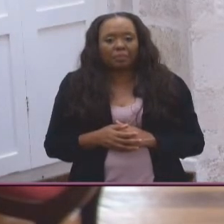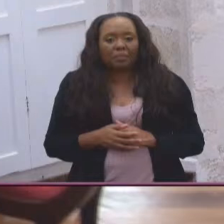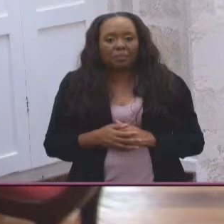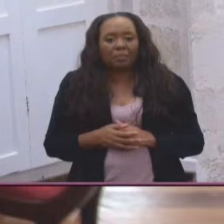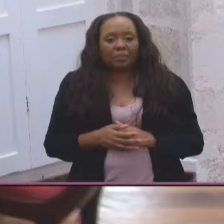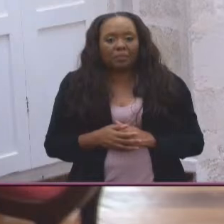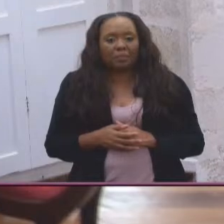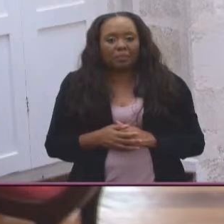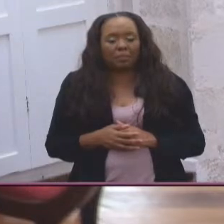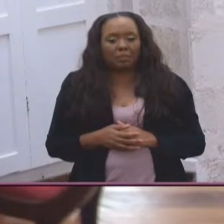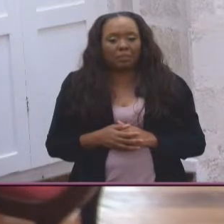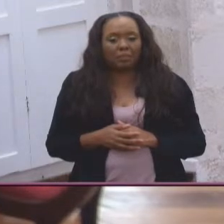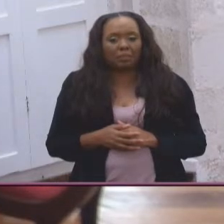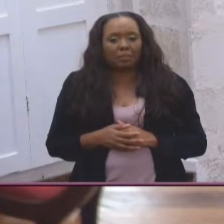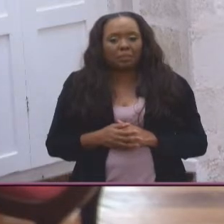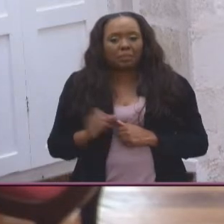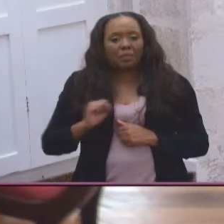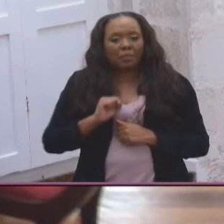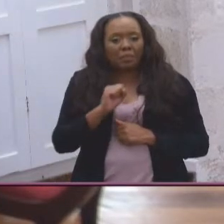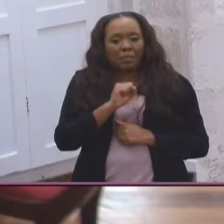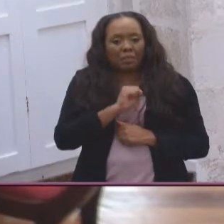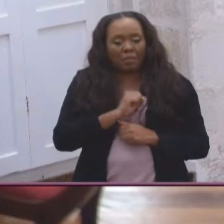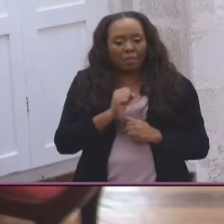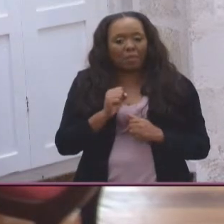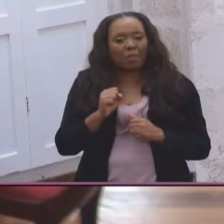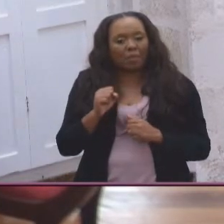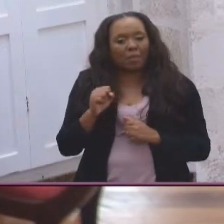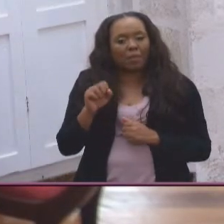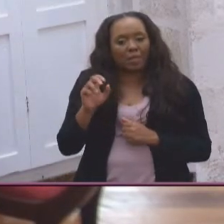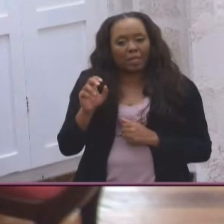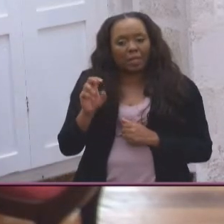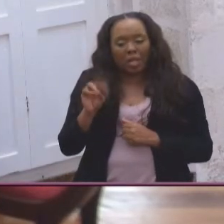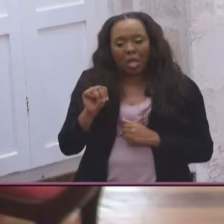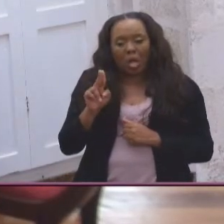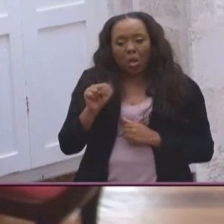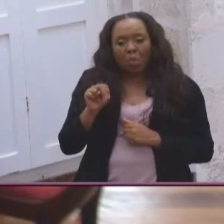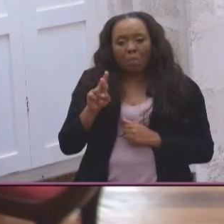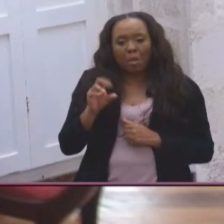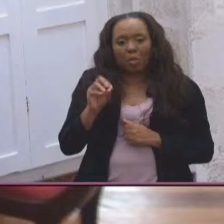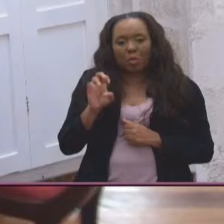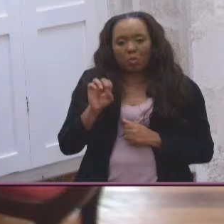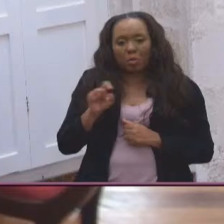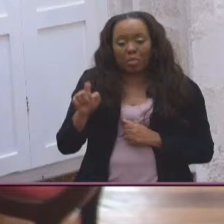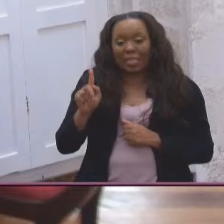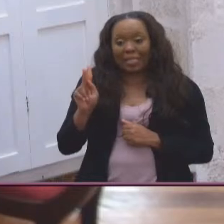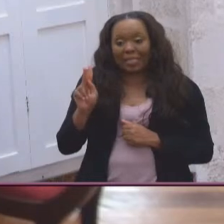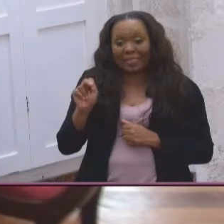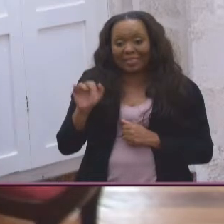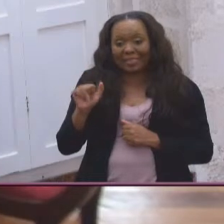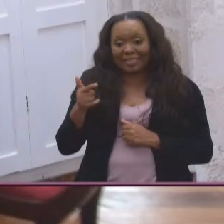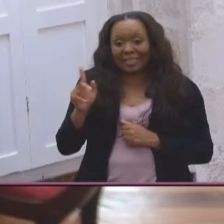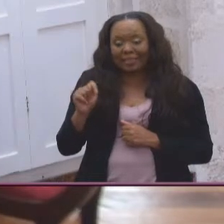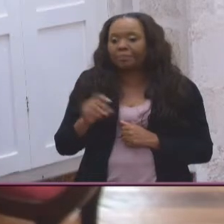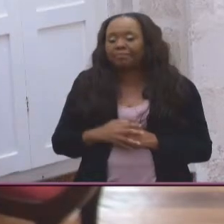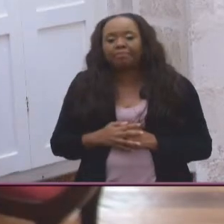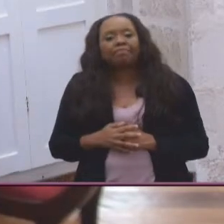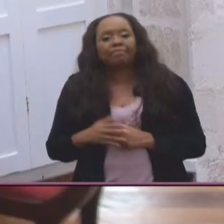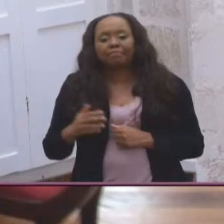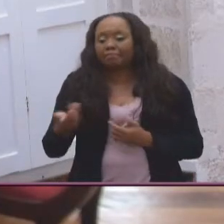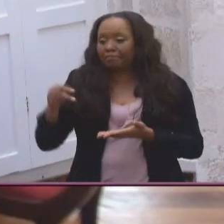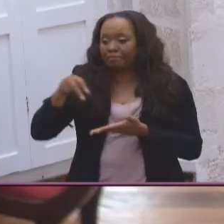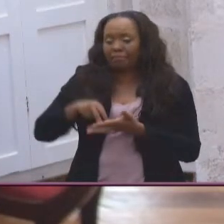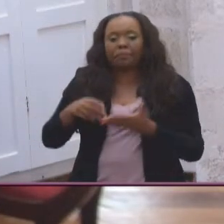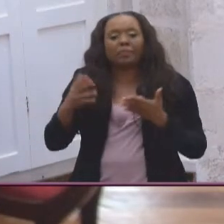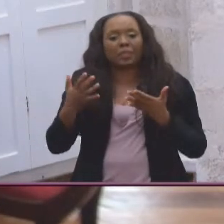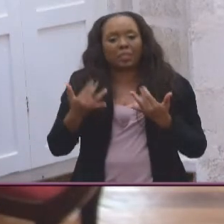Senator, the Honourable Dr. Chantal Munro-elect. Mr. President, that brings us to the end of government business for the day. I beg